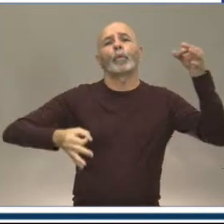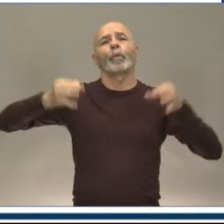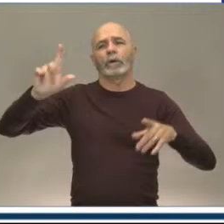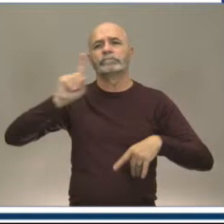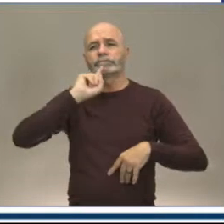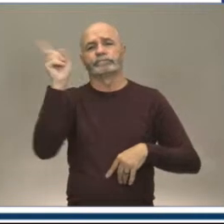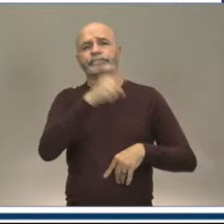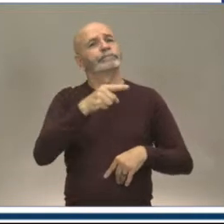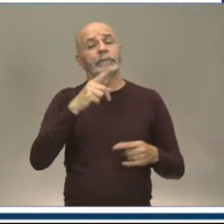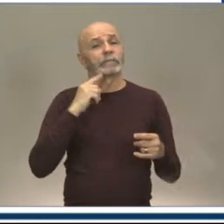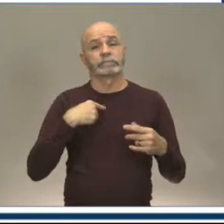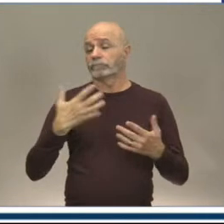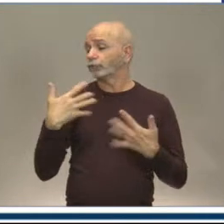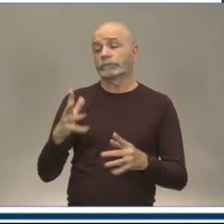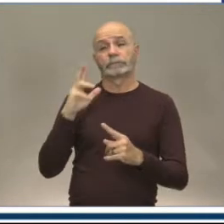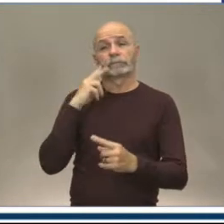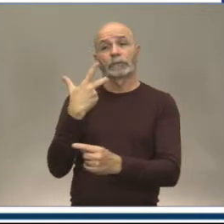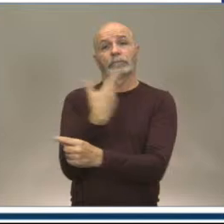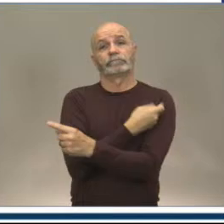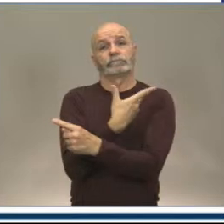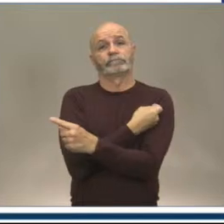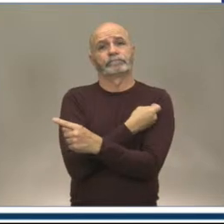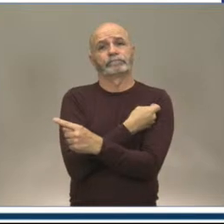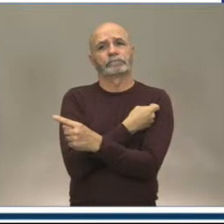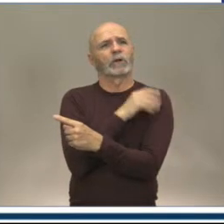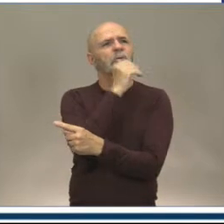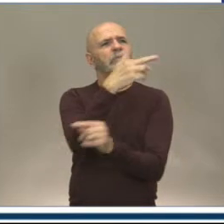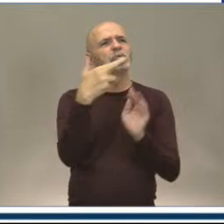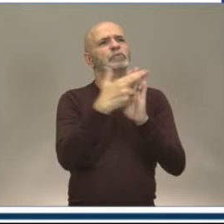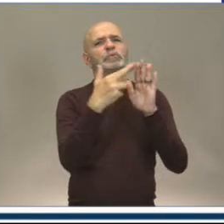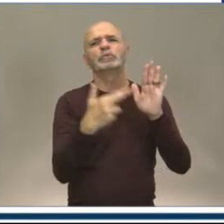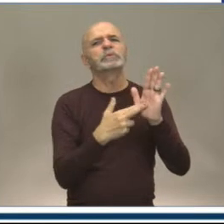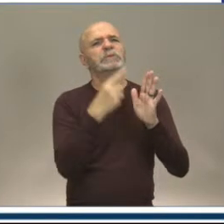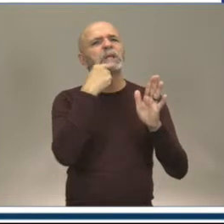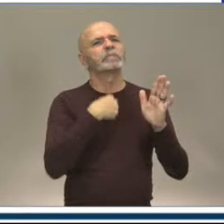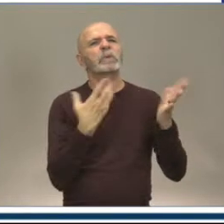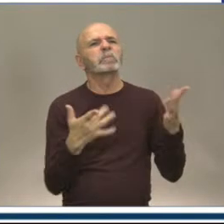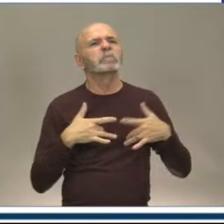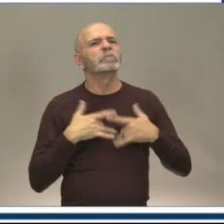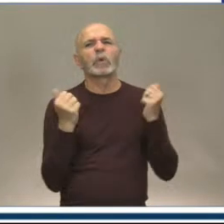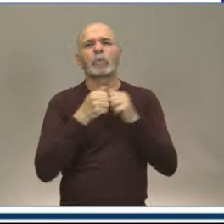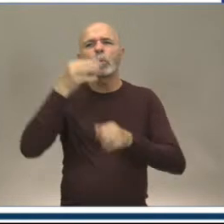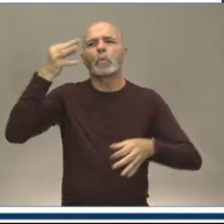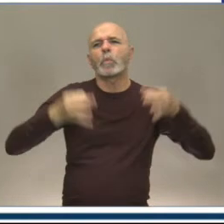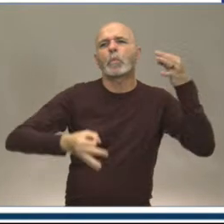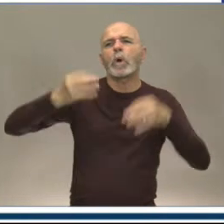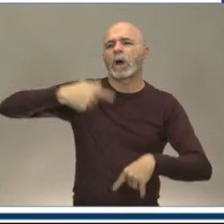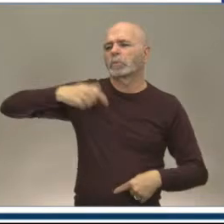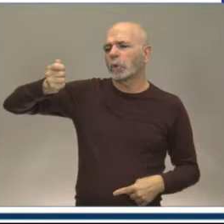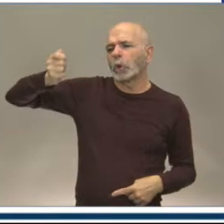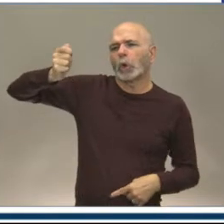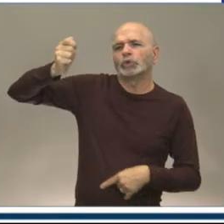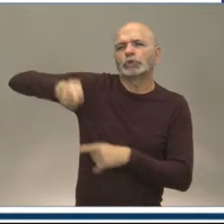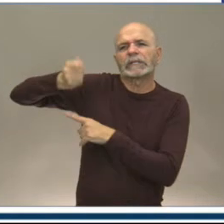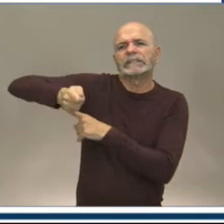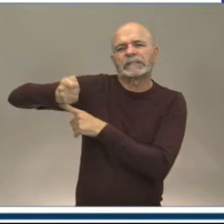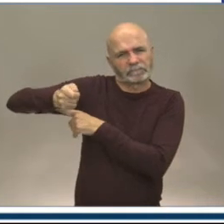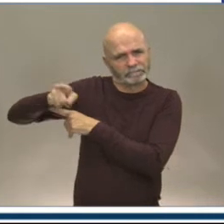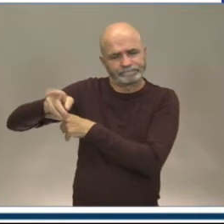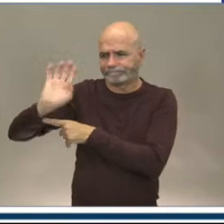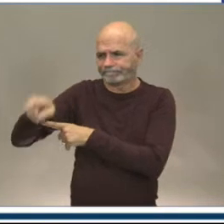say what their policies are, what the policies are for courts for judges getting mandatory